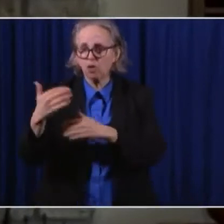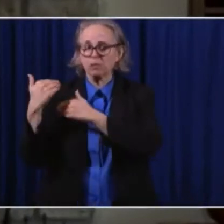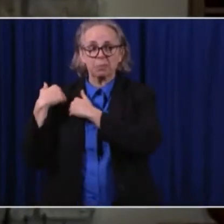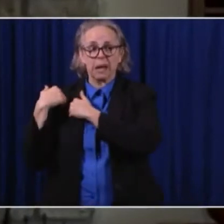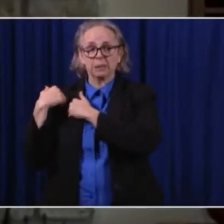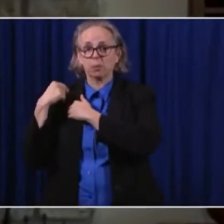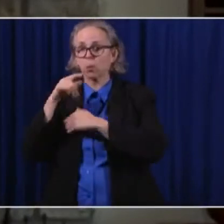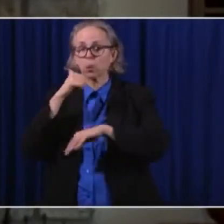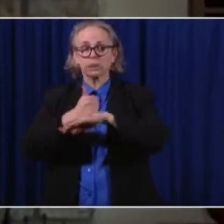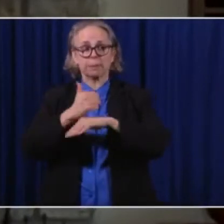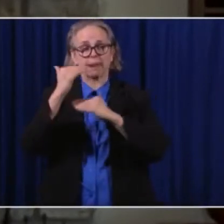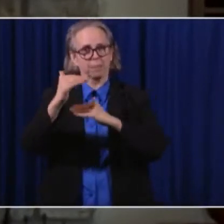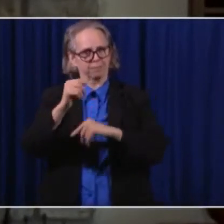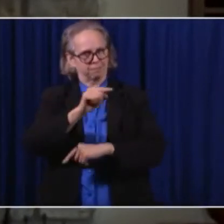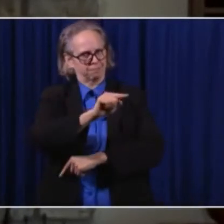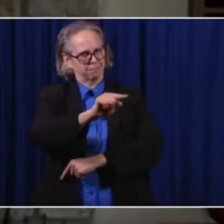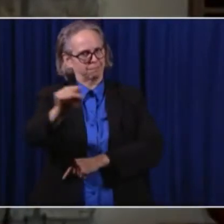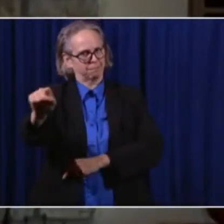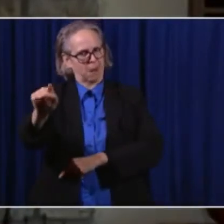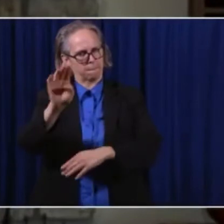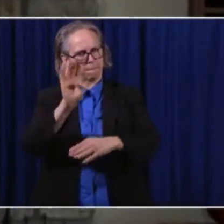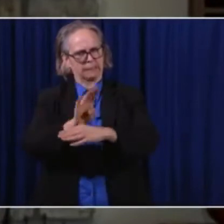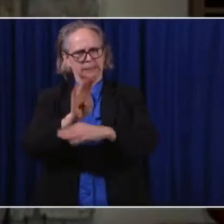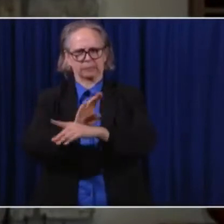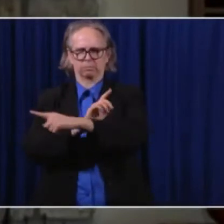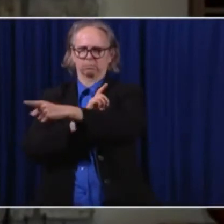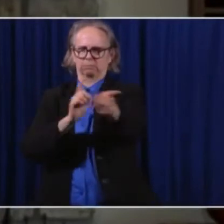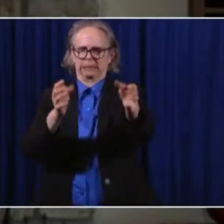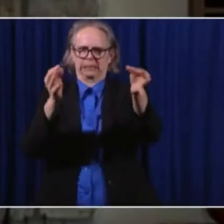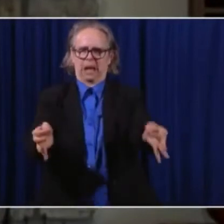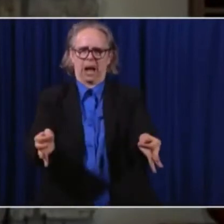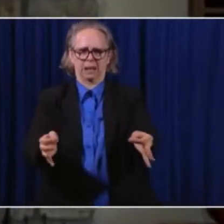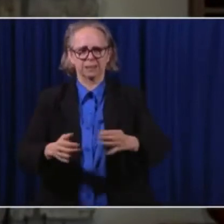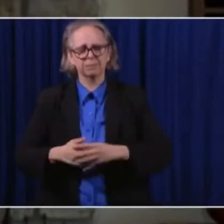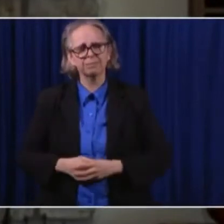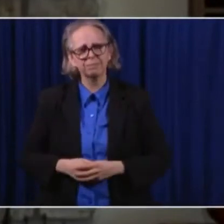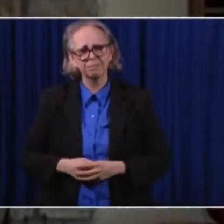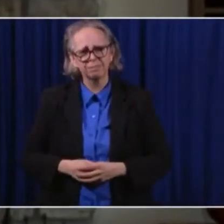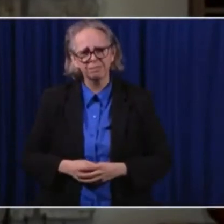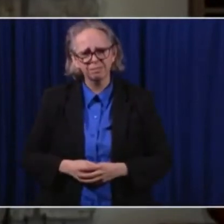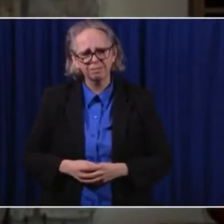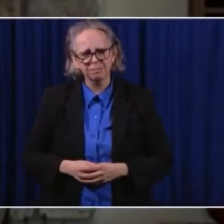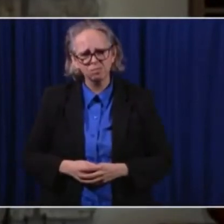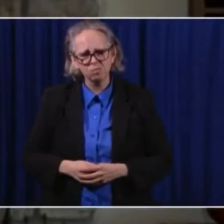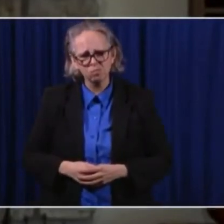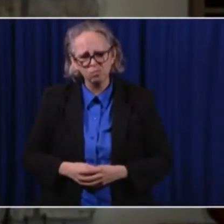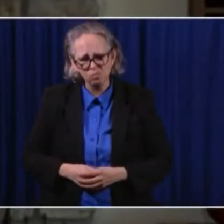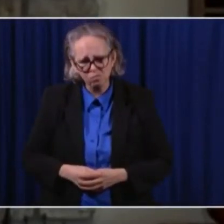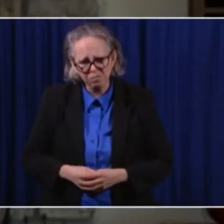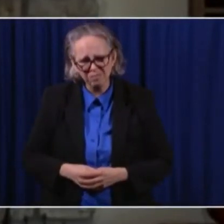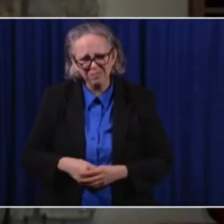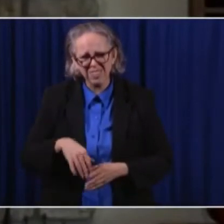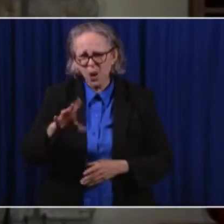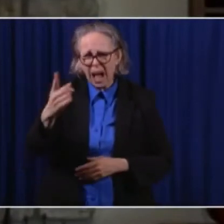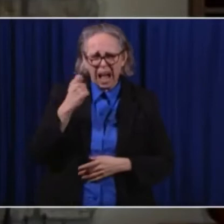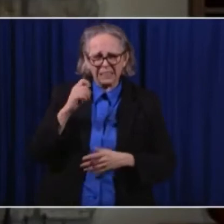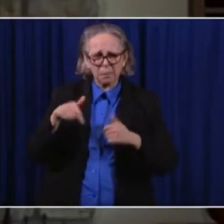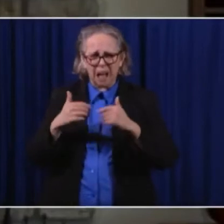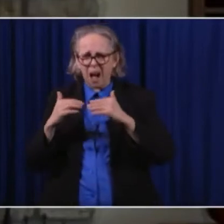think we're certainly going to see that. As far as fairness and compliance, look, I